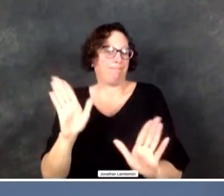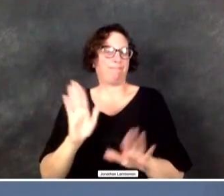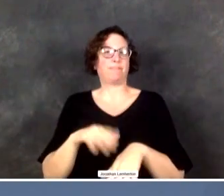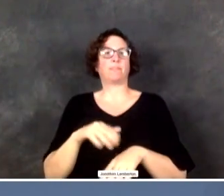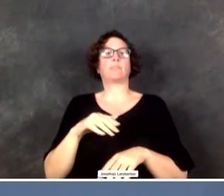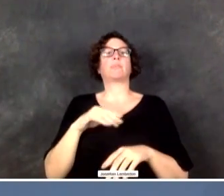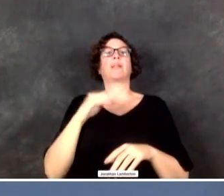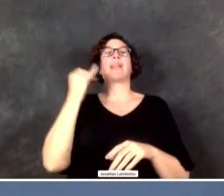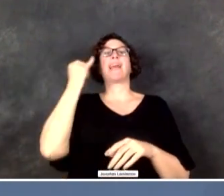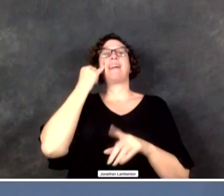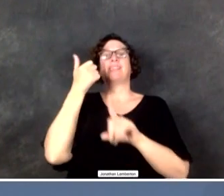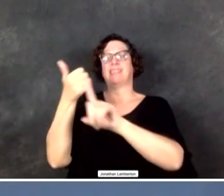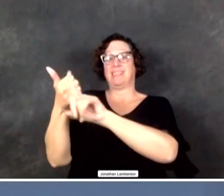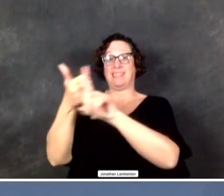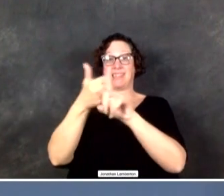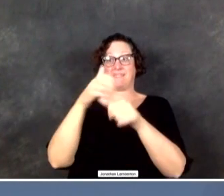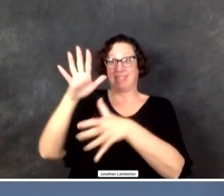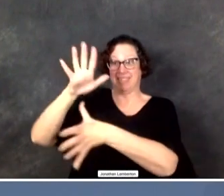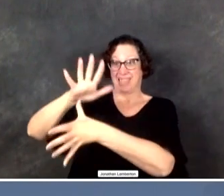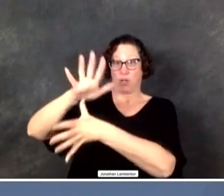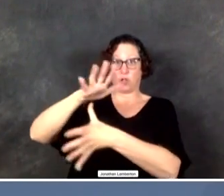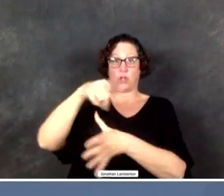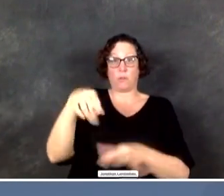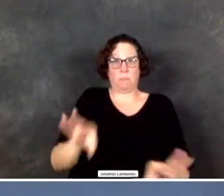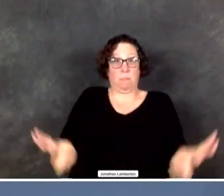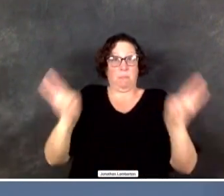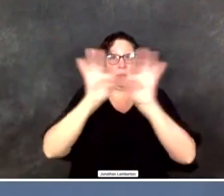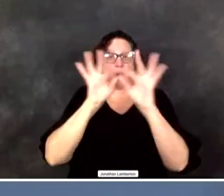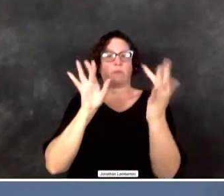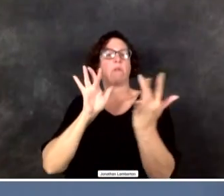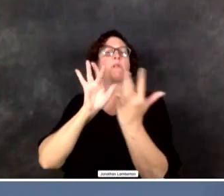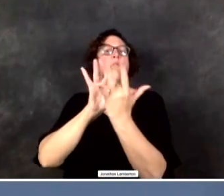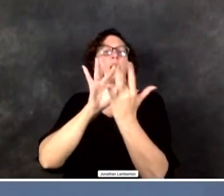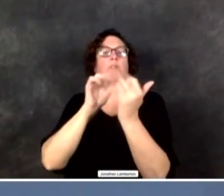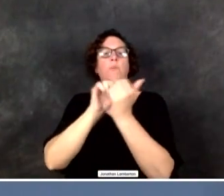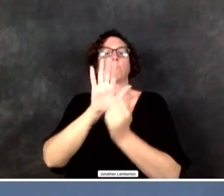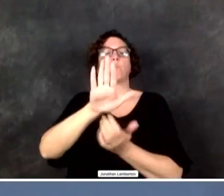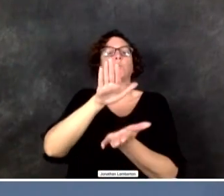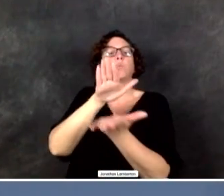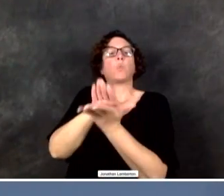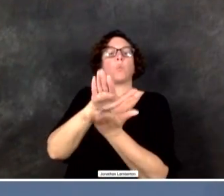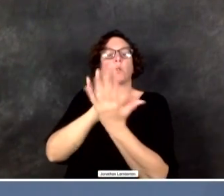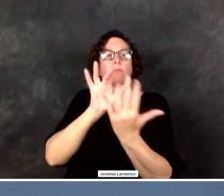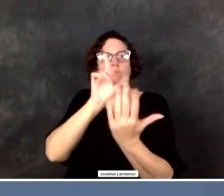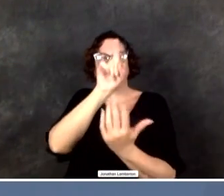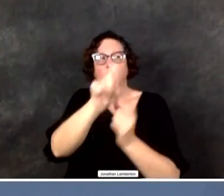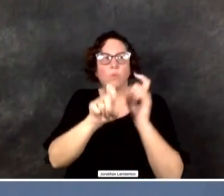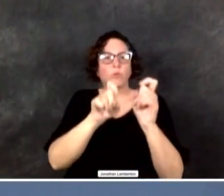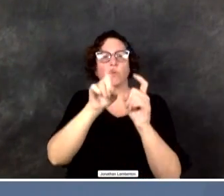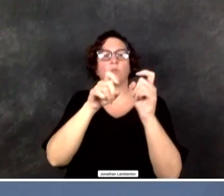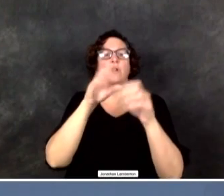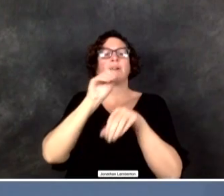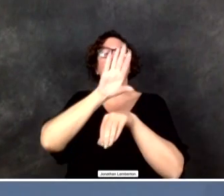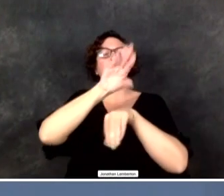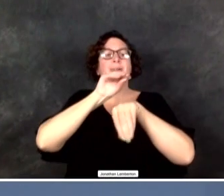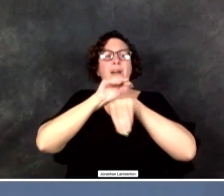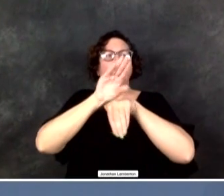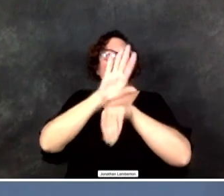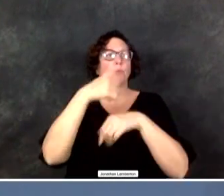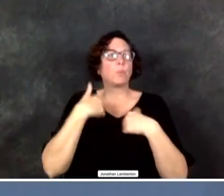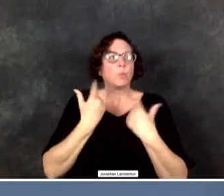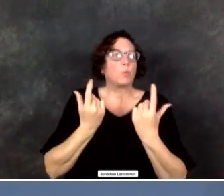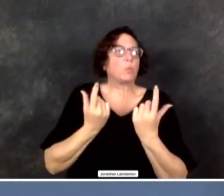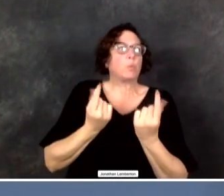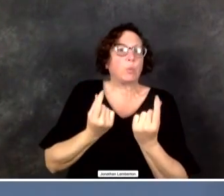their high school for more specific information, because again, this is all very individual to individual students.